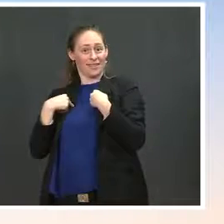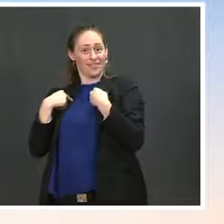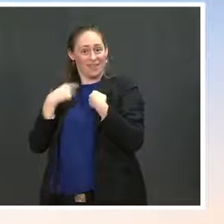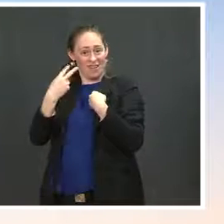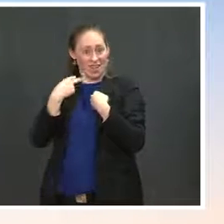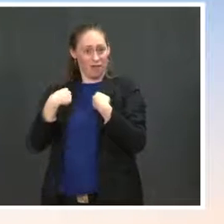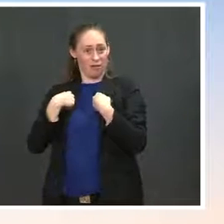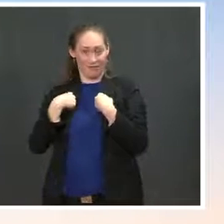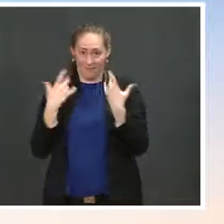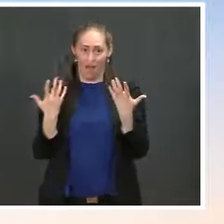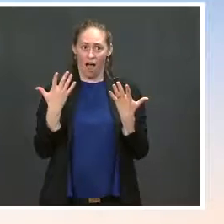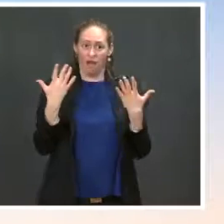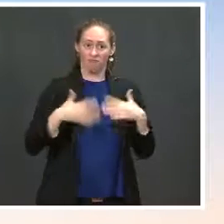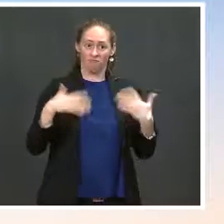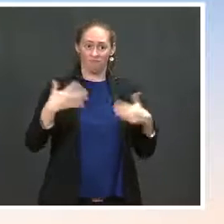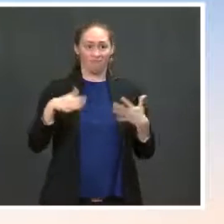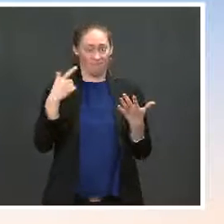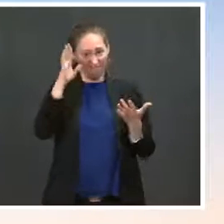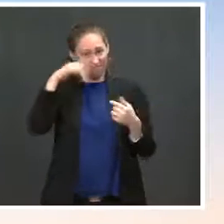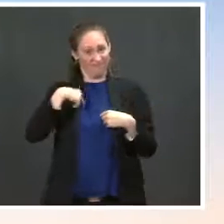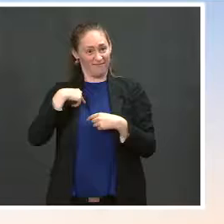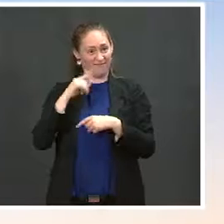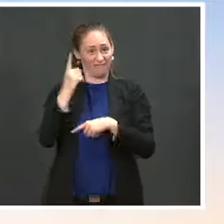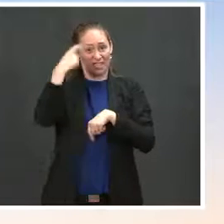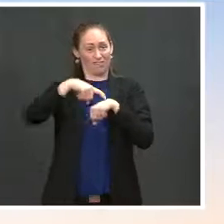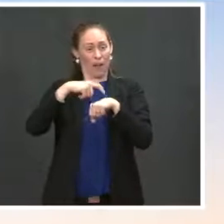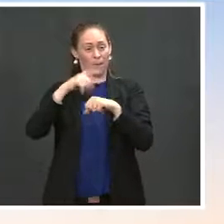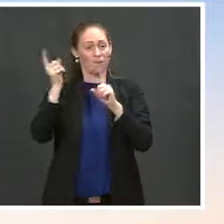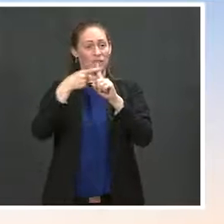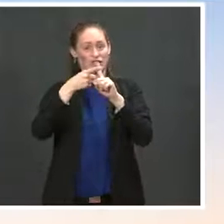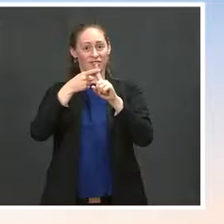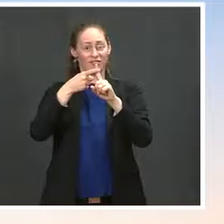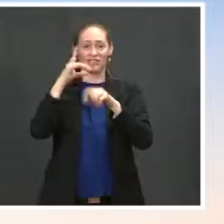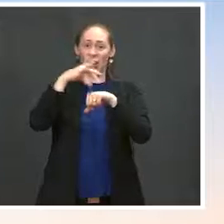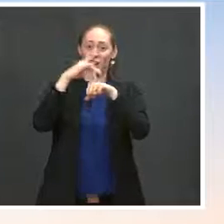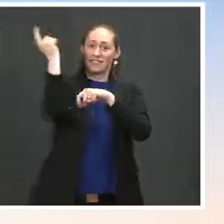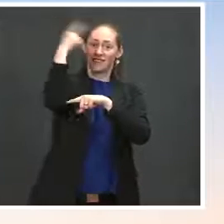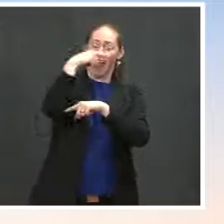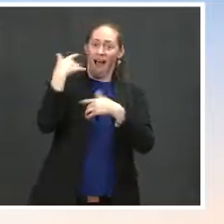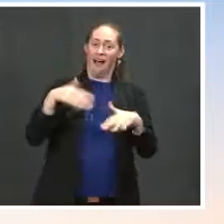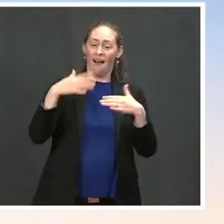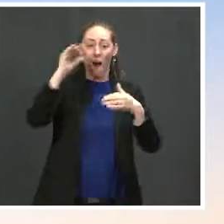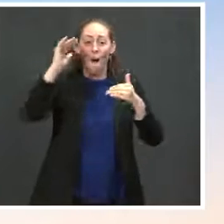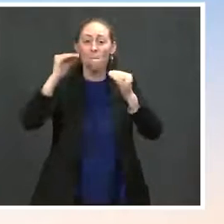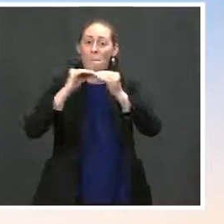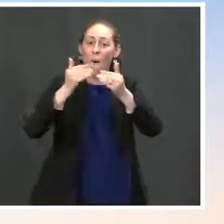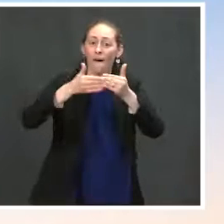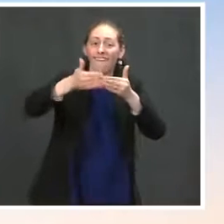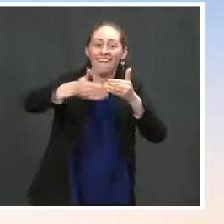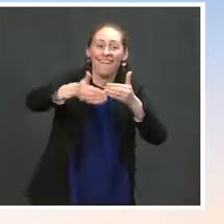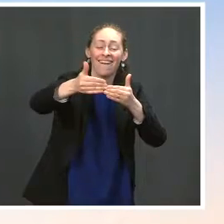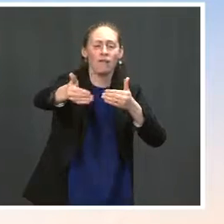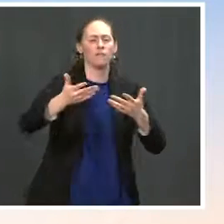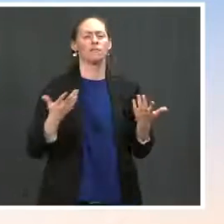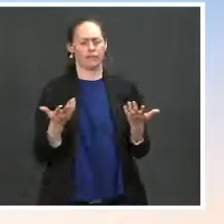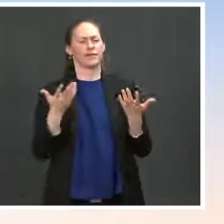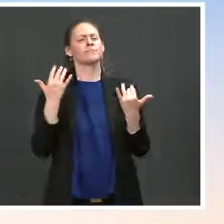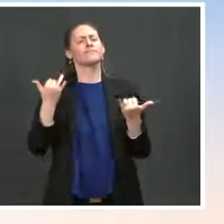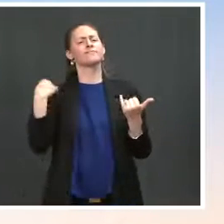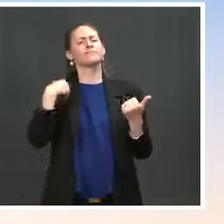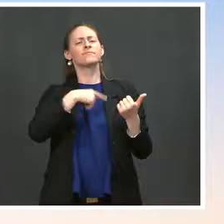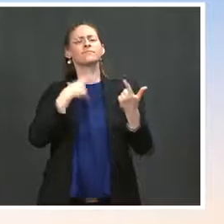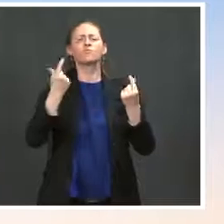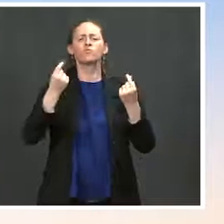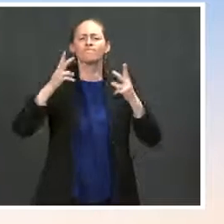Day and hope to be around for quite a few more. The output of the bottom-up analysis and robust engagement is this, and